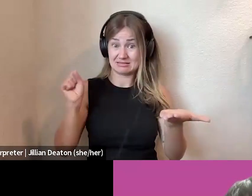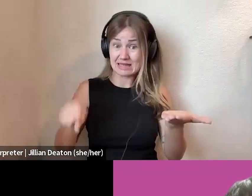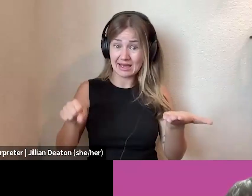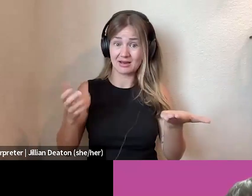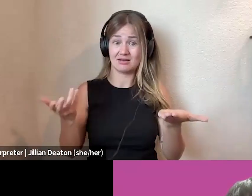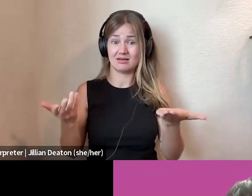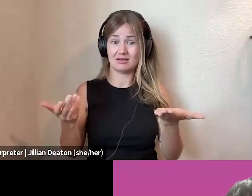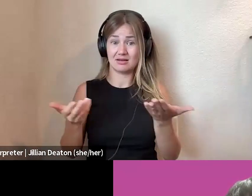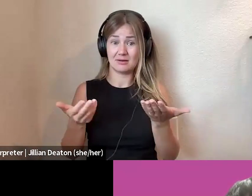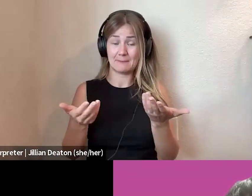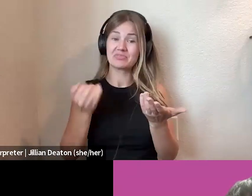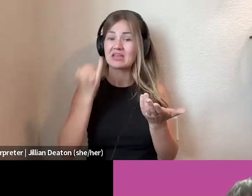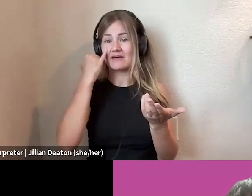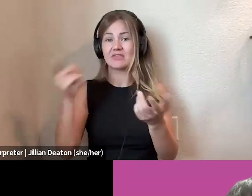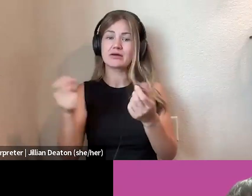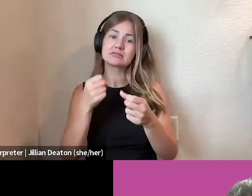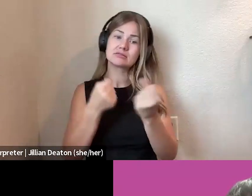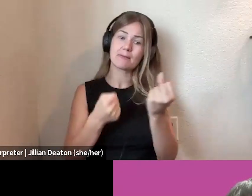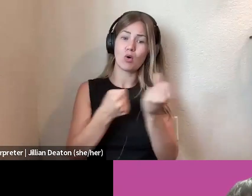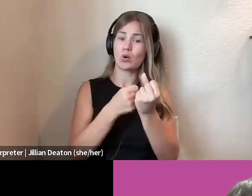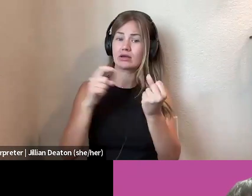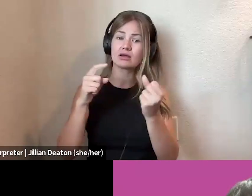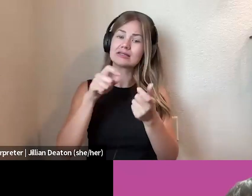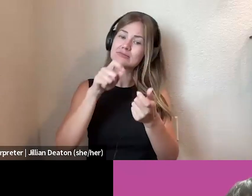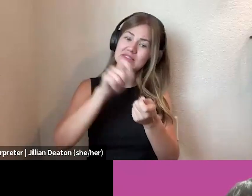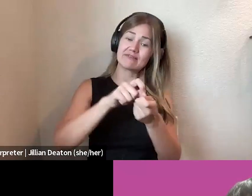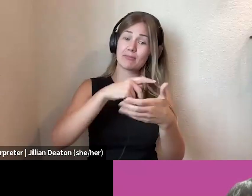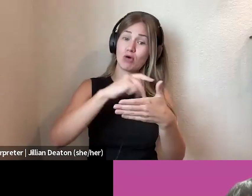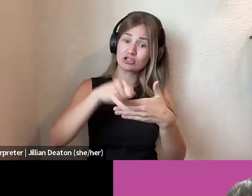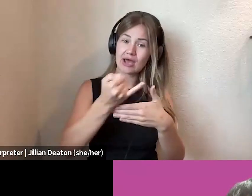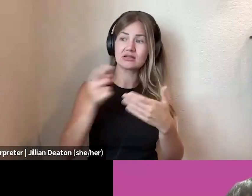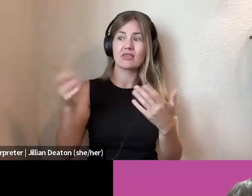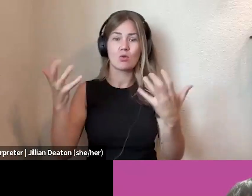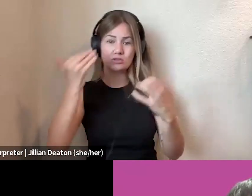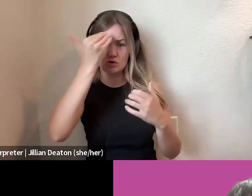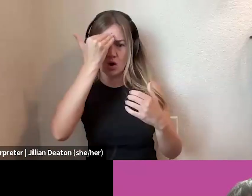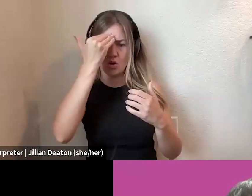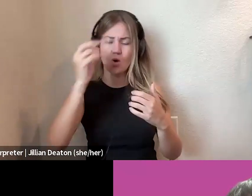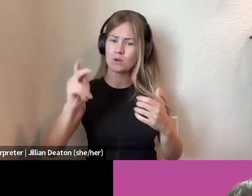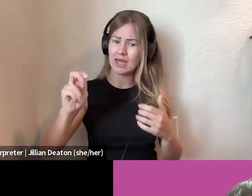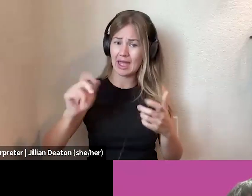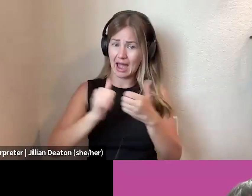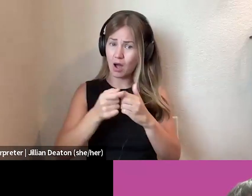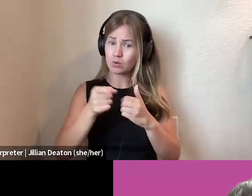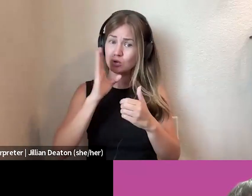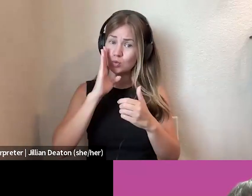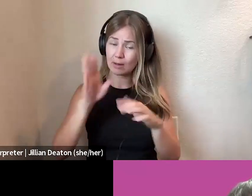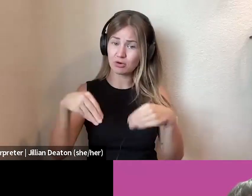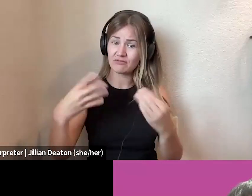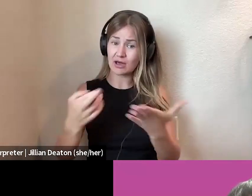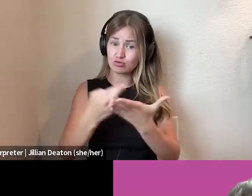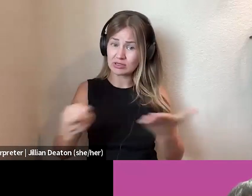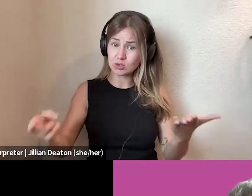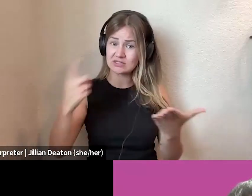they're doing project support. They want to know that you have other ideas or other thoughts. How are you going to fully resource this